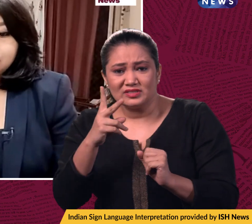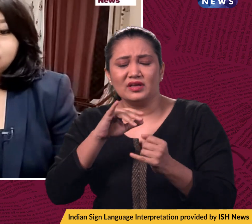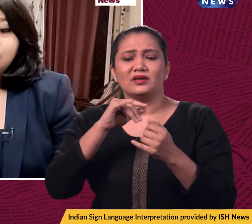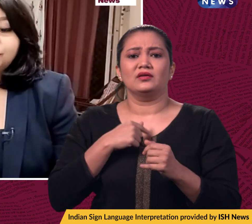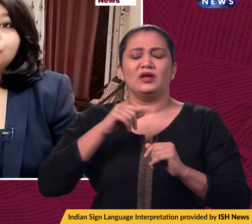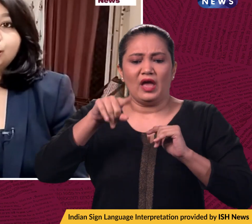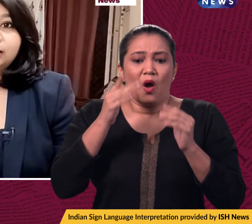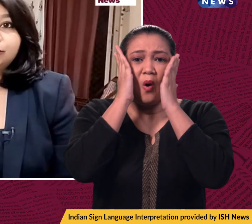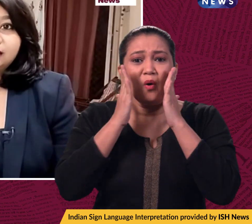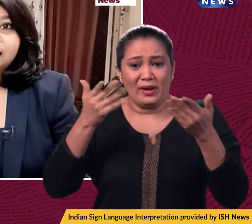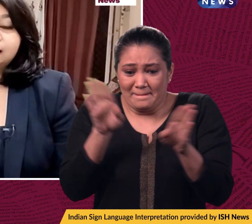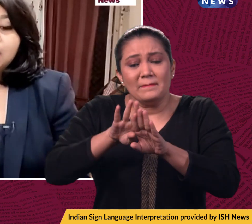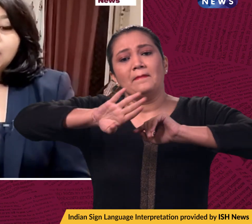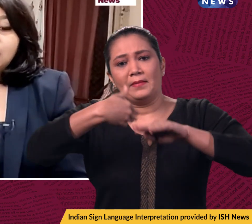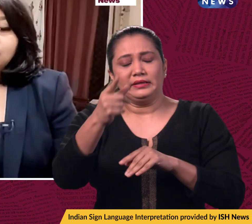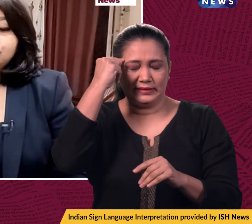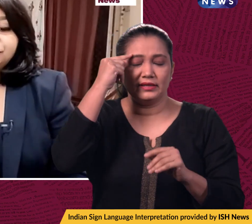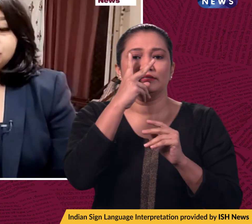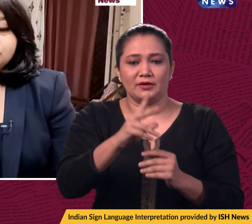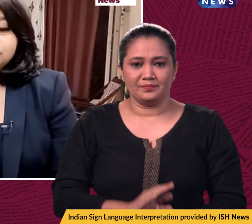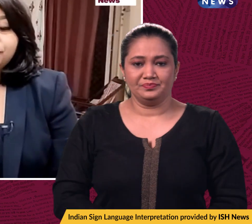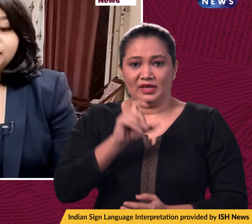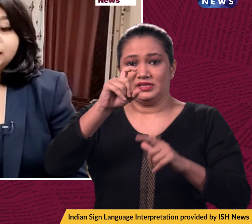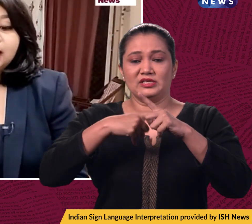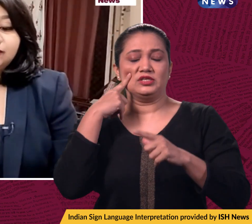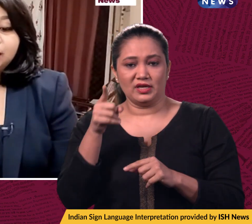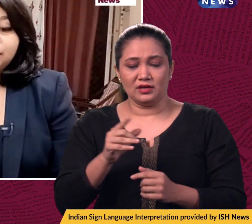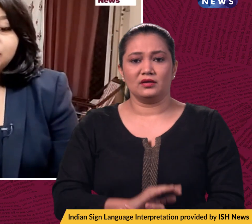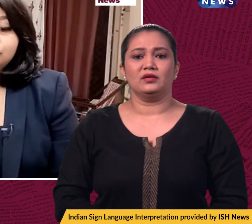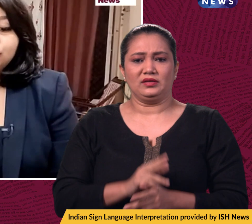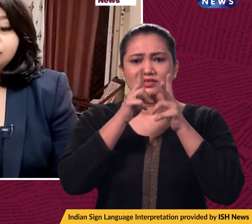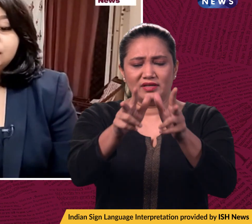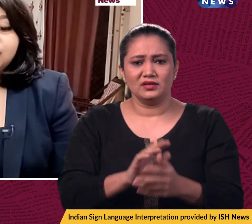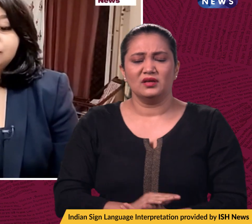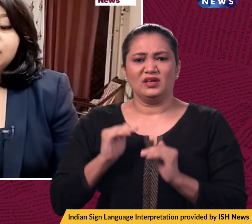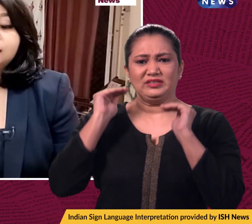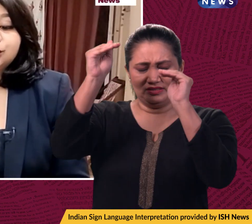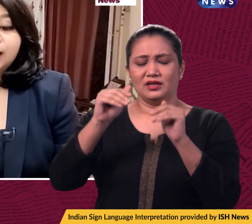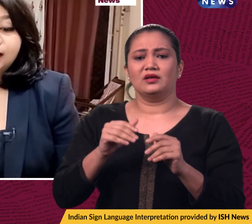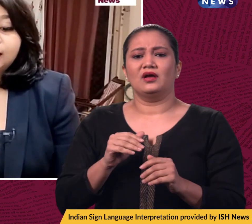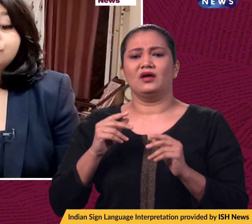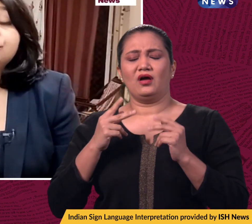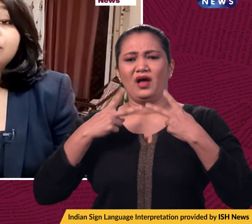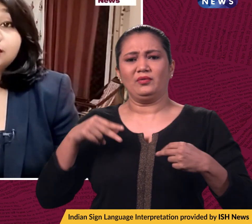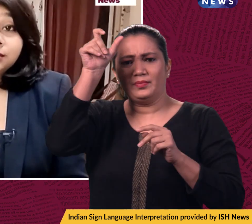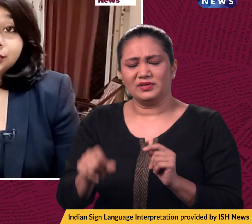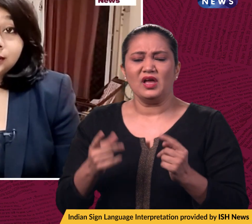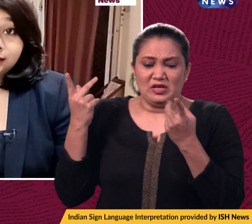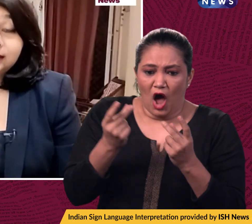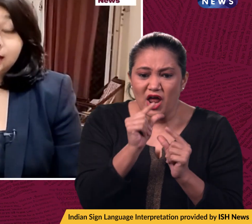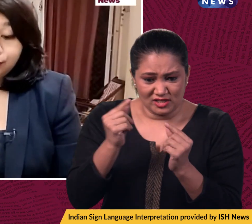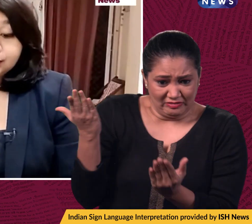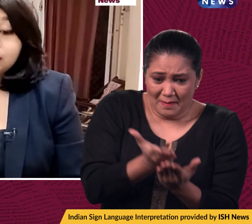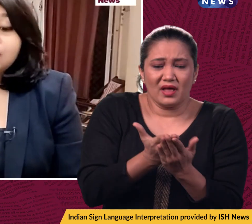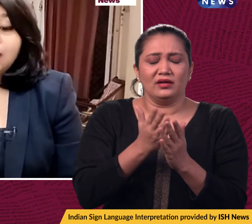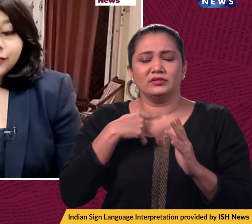southern state after the holy recess. Chief Justice of India N.V. Ramana told senior advocate Sanjay Hegde, who sought urgent